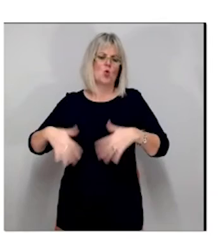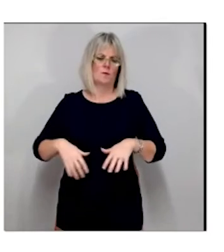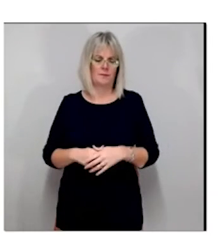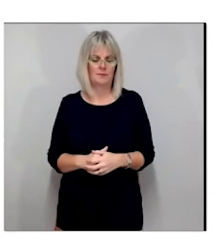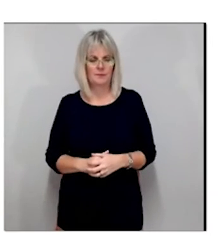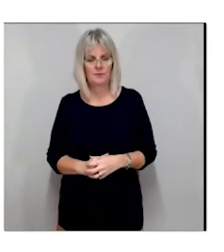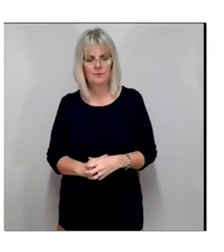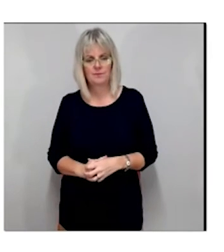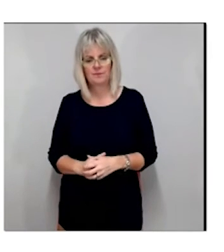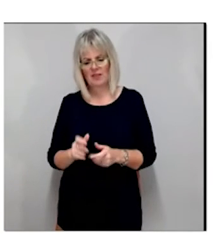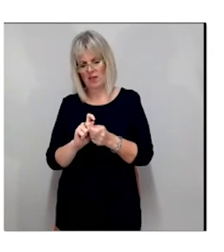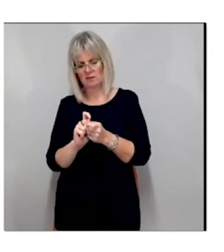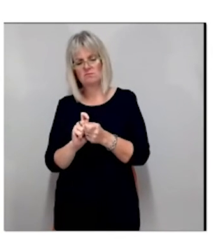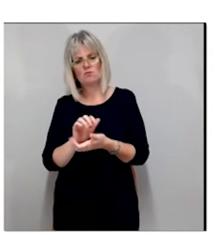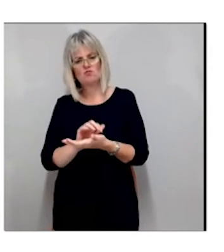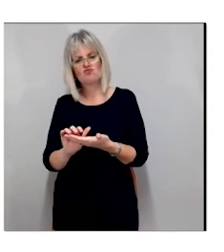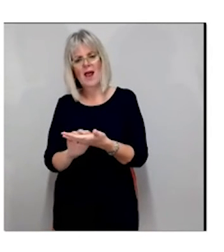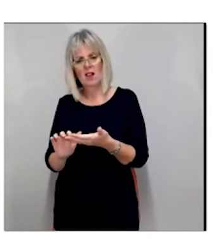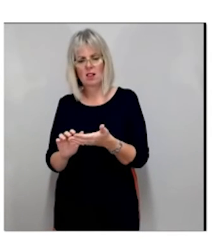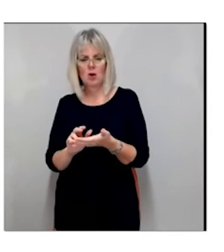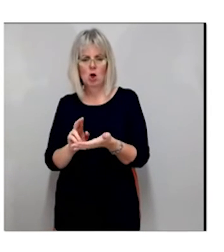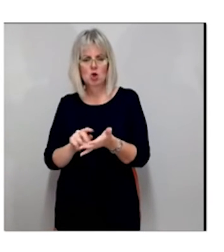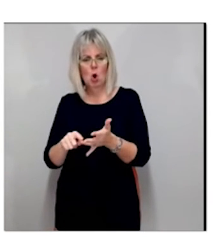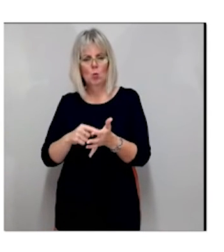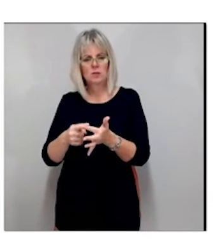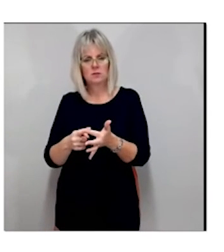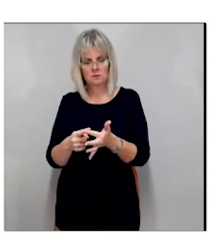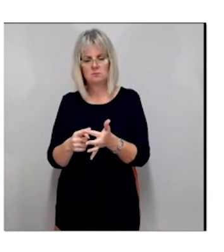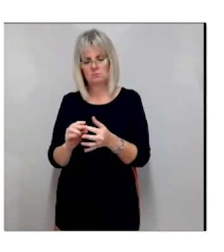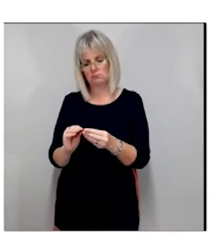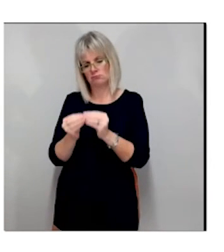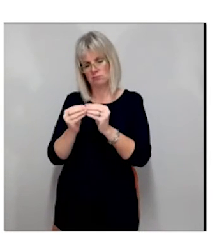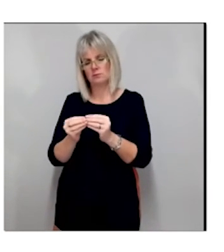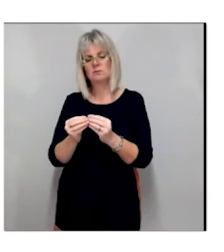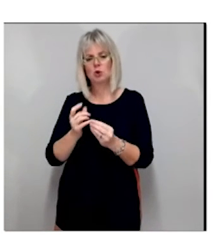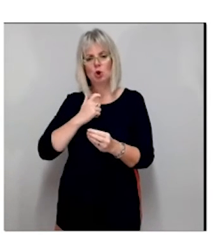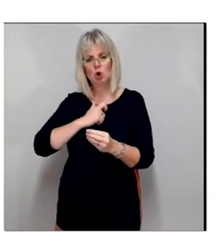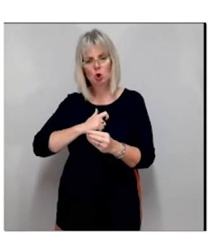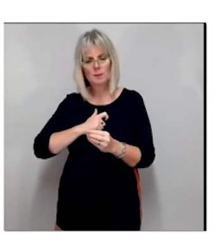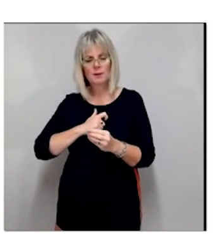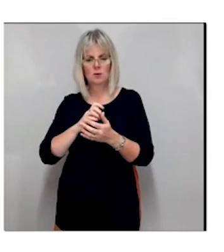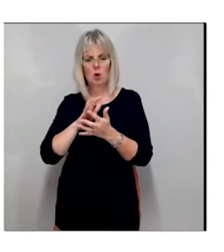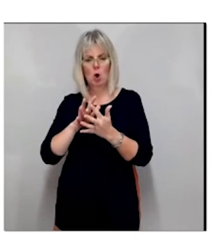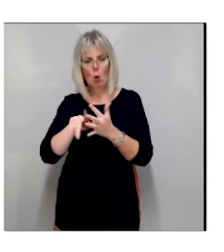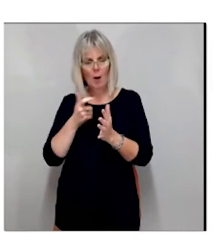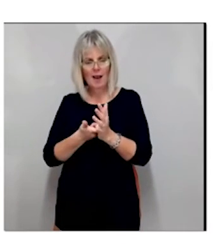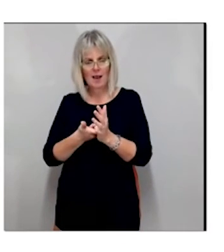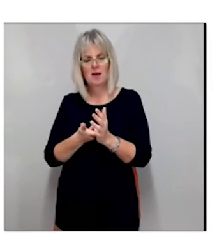Note, designed and manufactured by Humanware, whose European headquarters is in